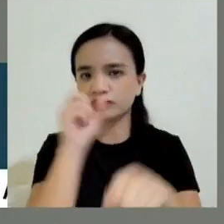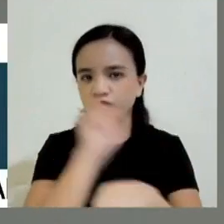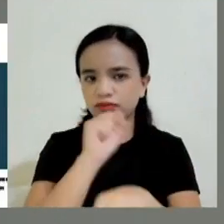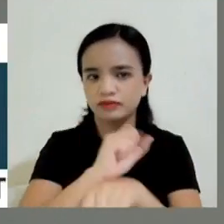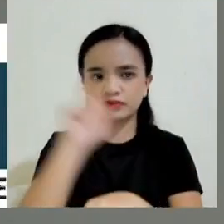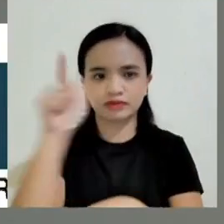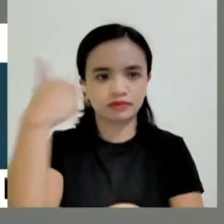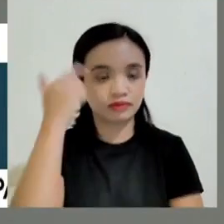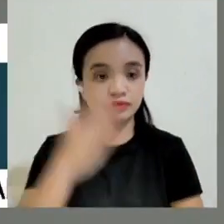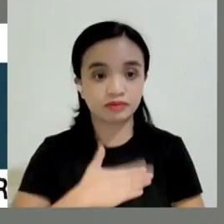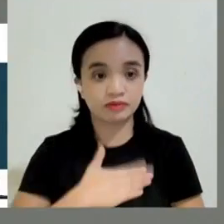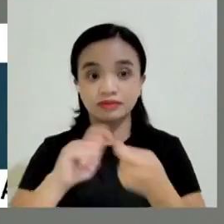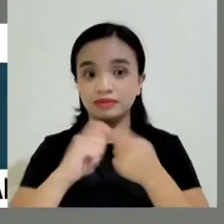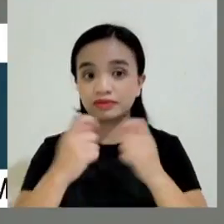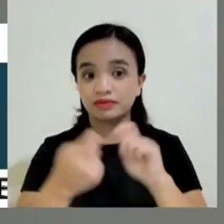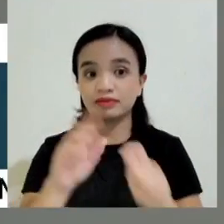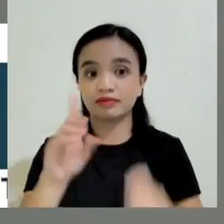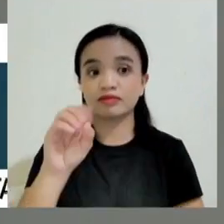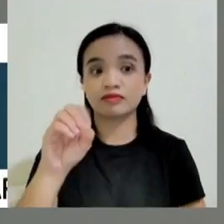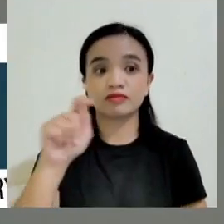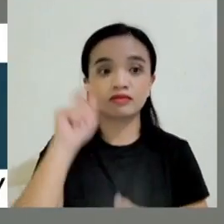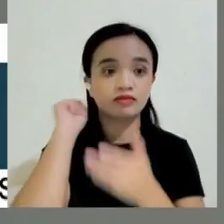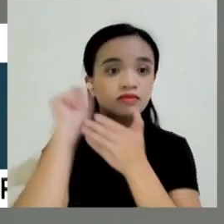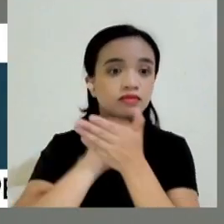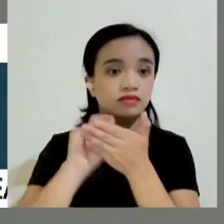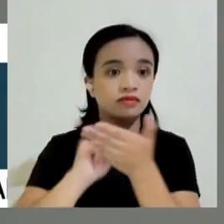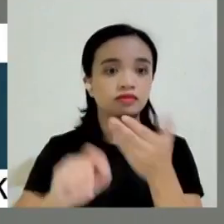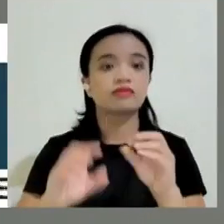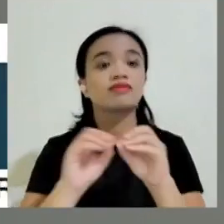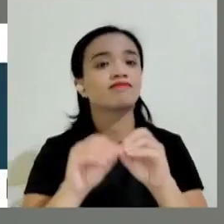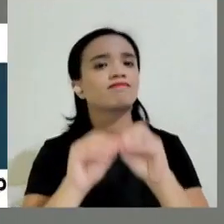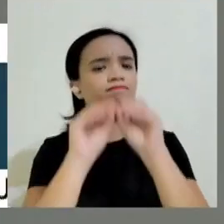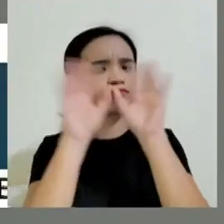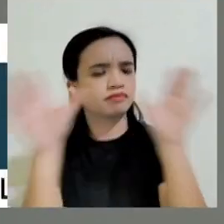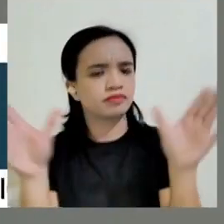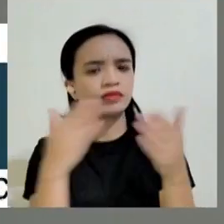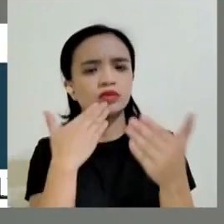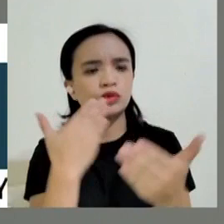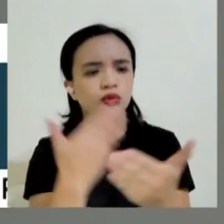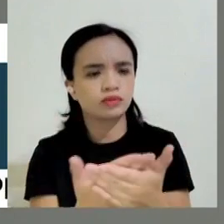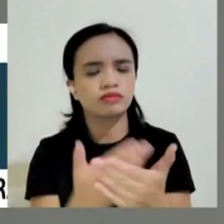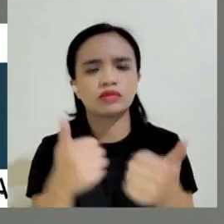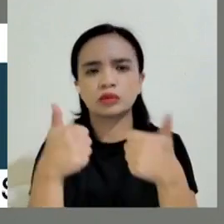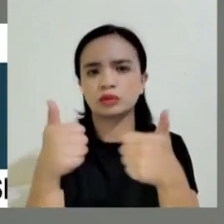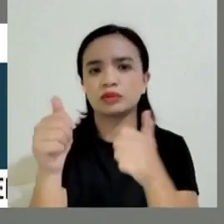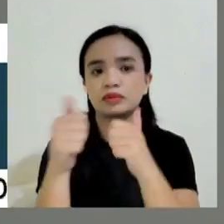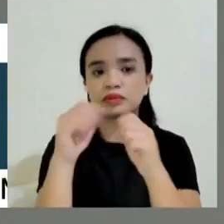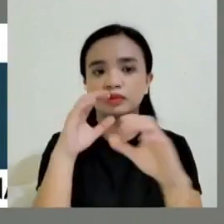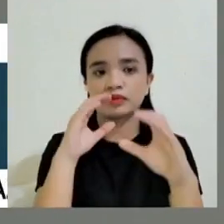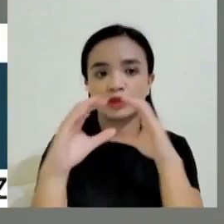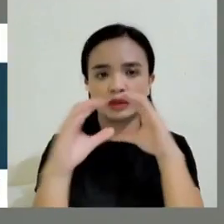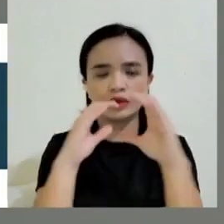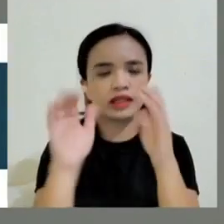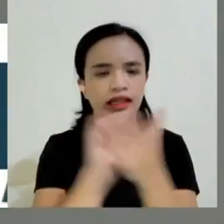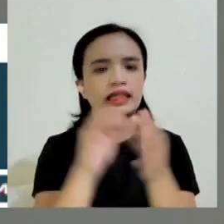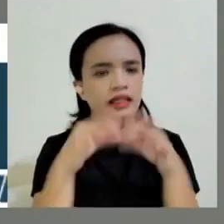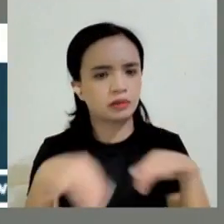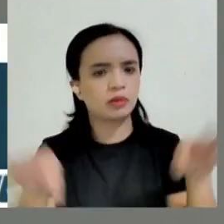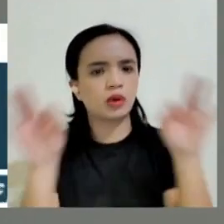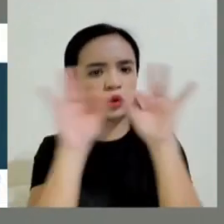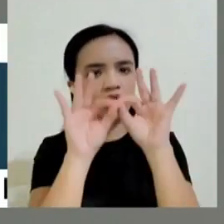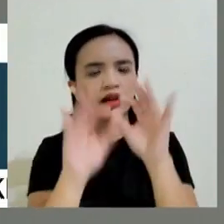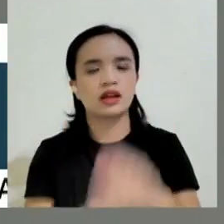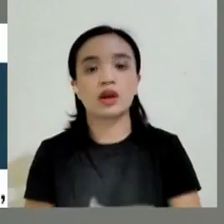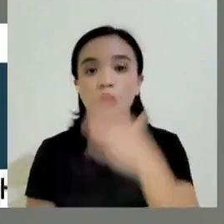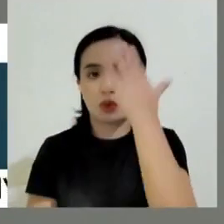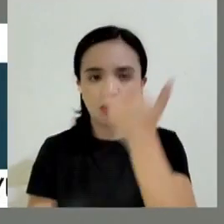DOT Secretary, clear and effective communication was critical due to the